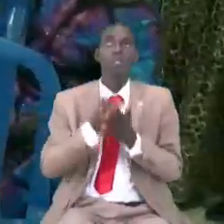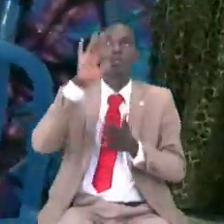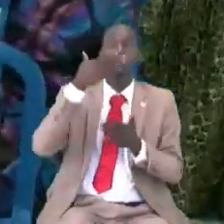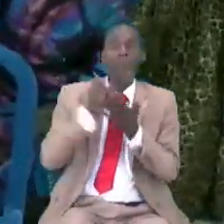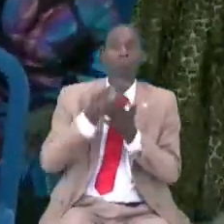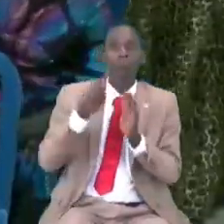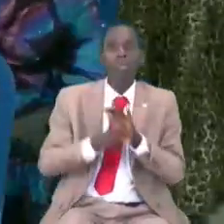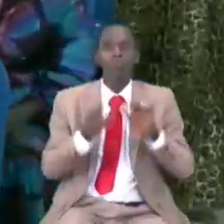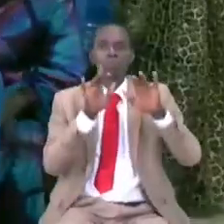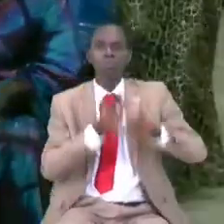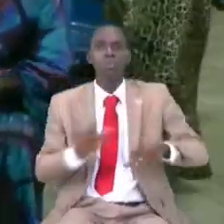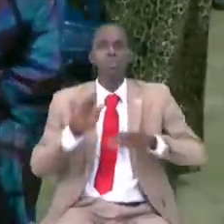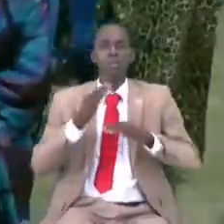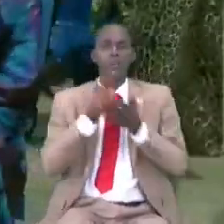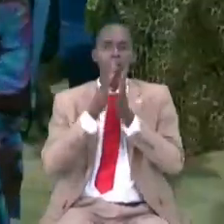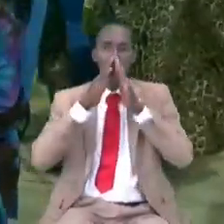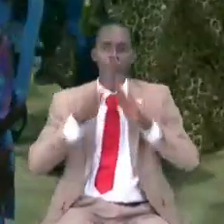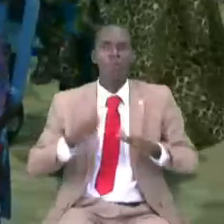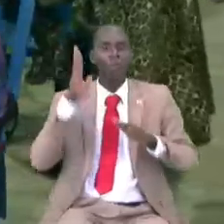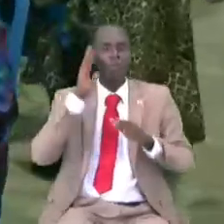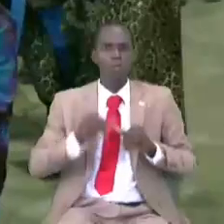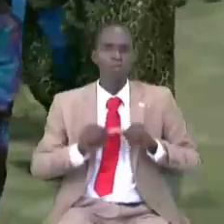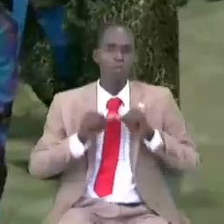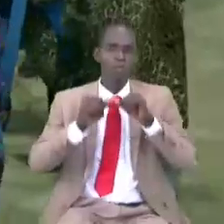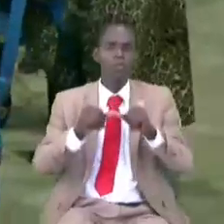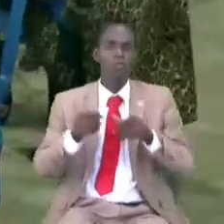our ministries, and through our ministries.